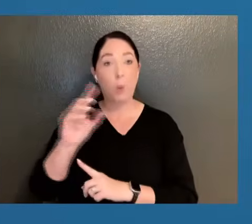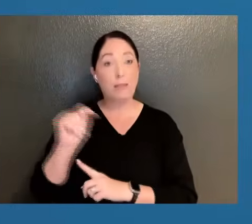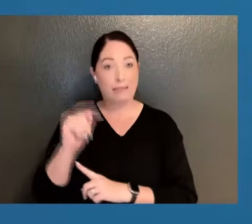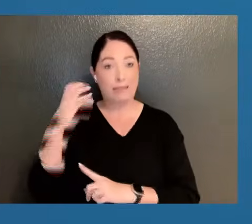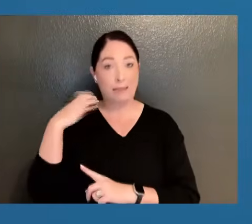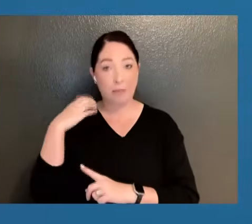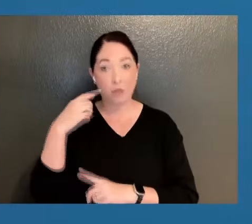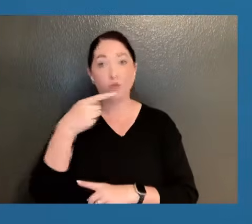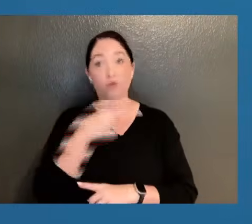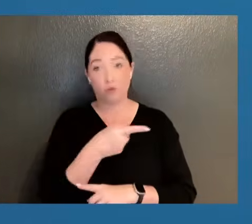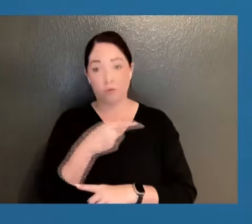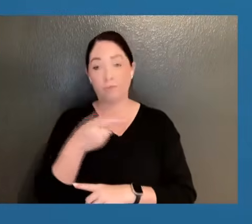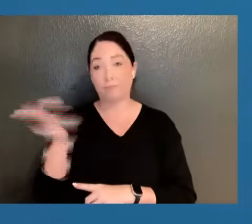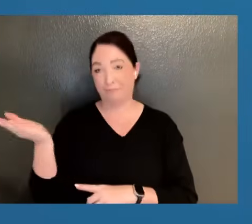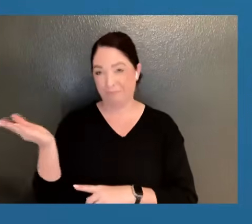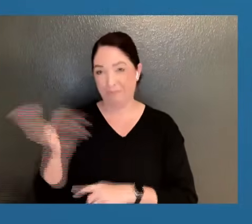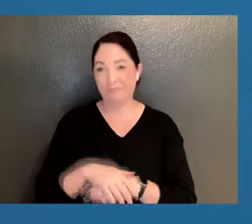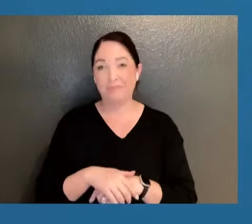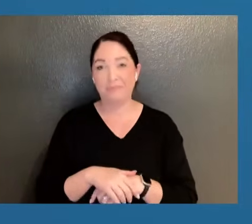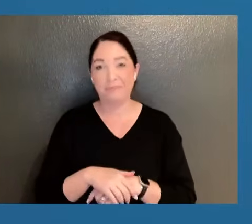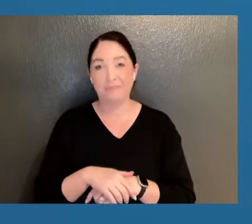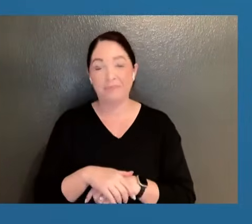Flynn.